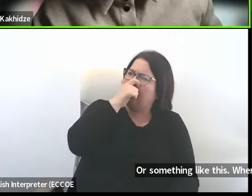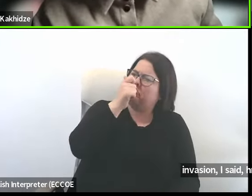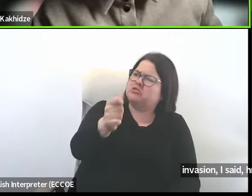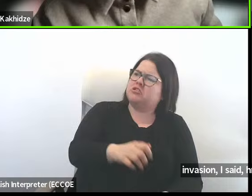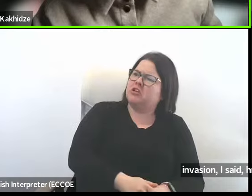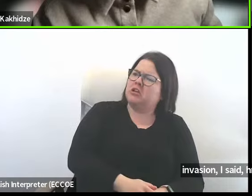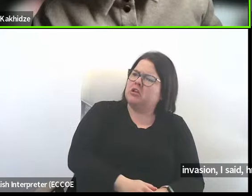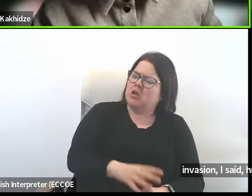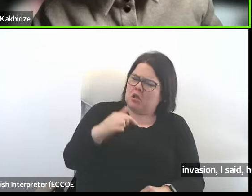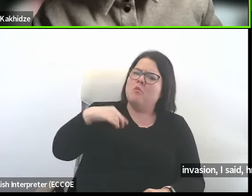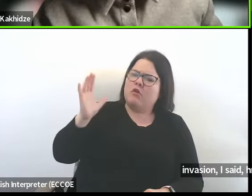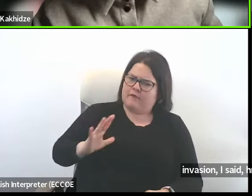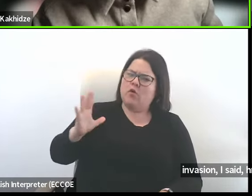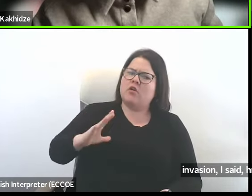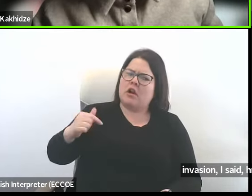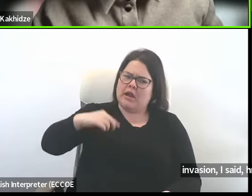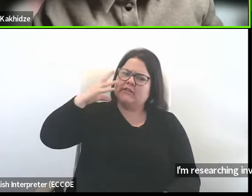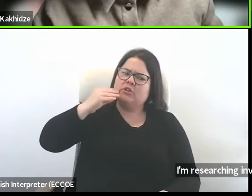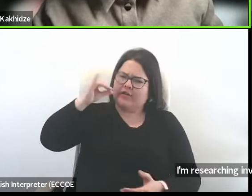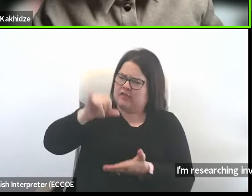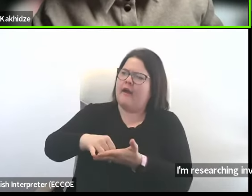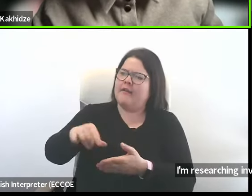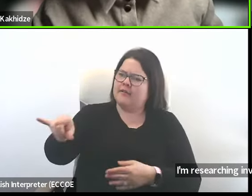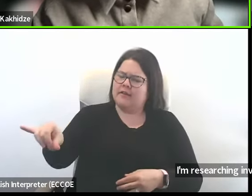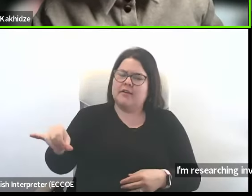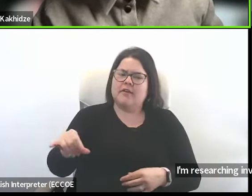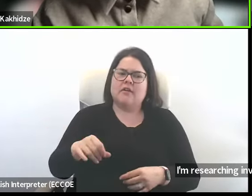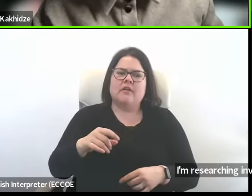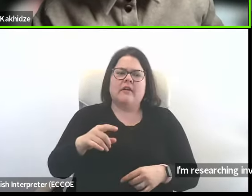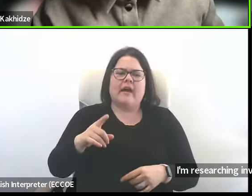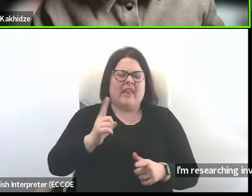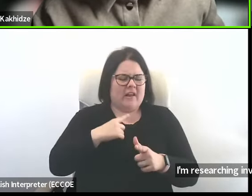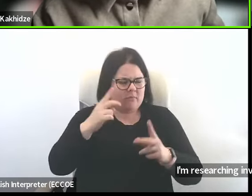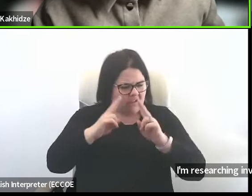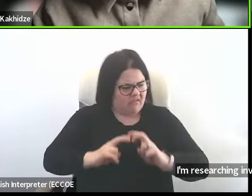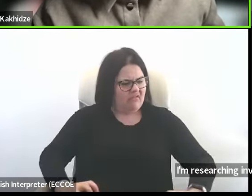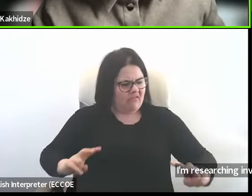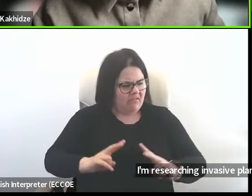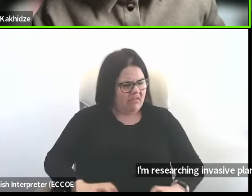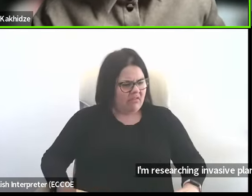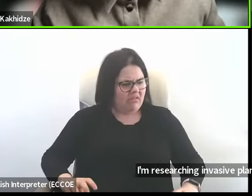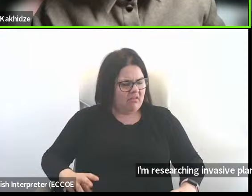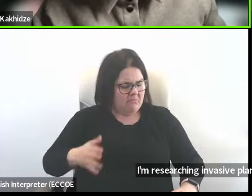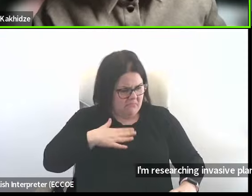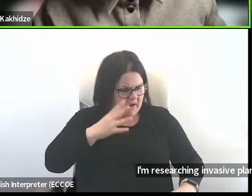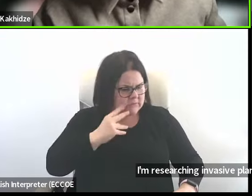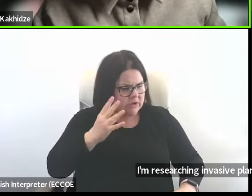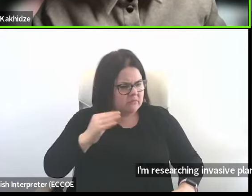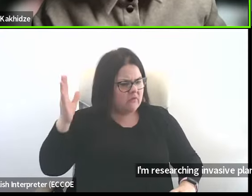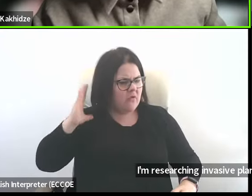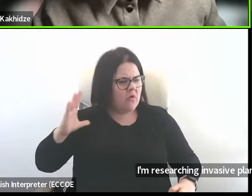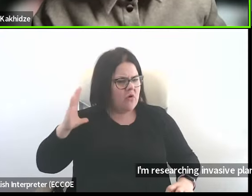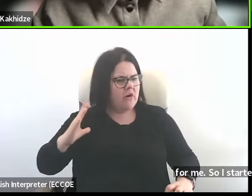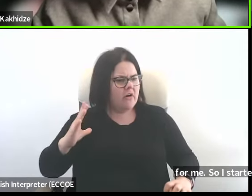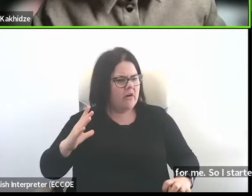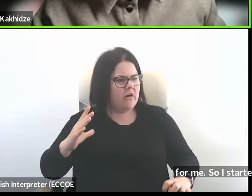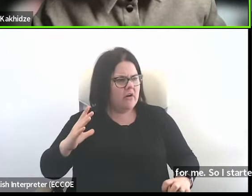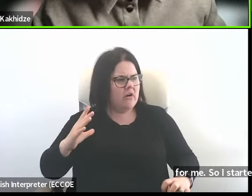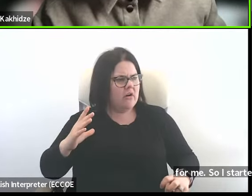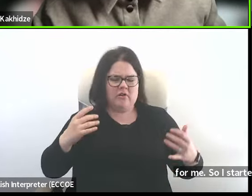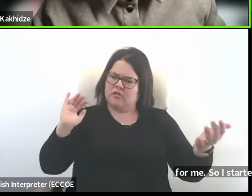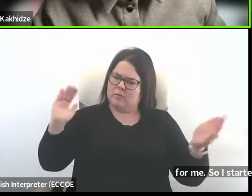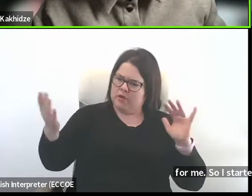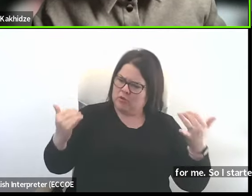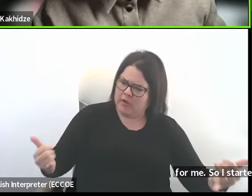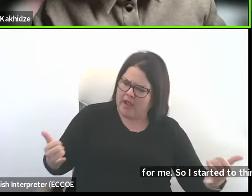invasive plants. And it became insight for me. So I started to think, what is the difference?